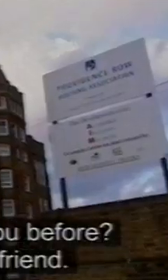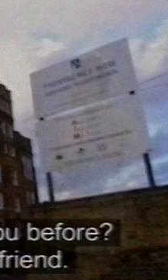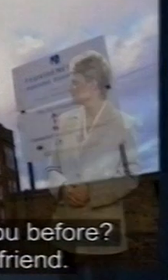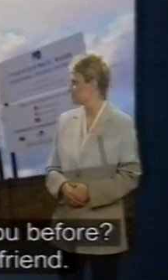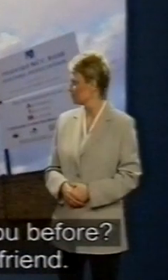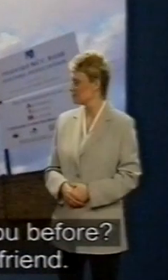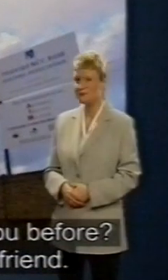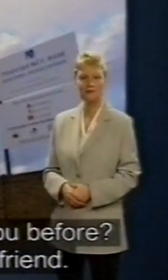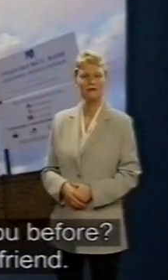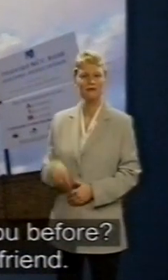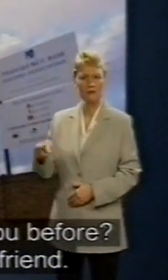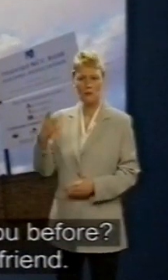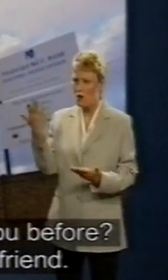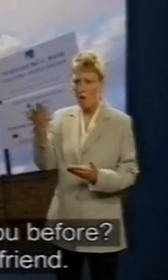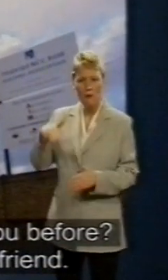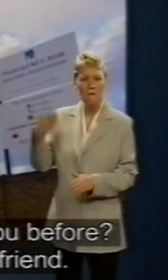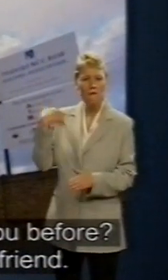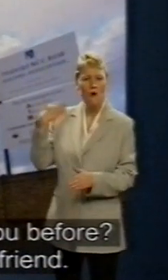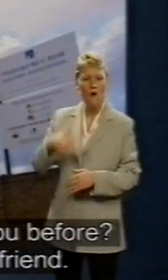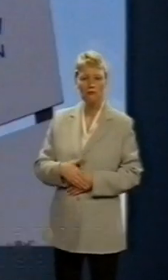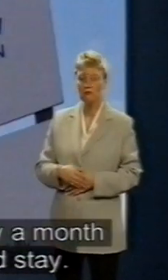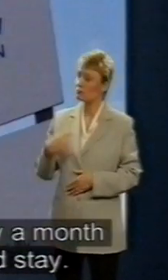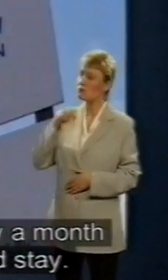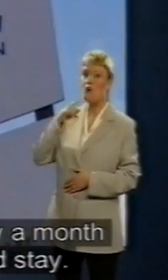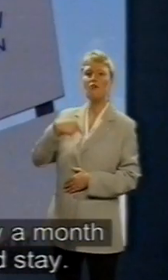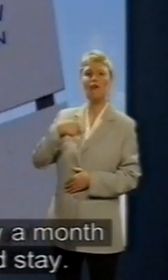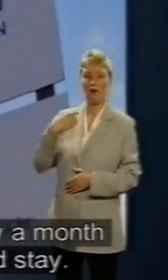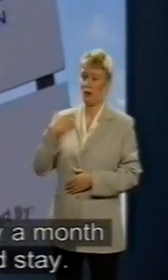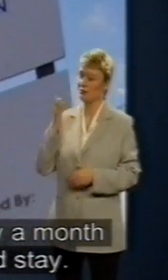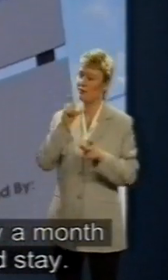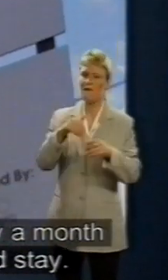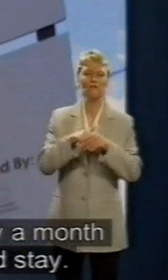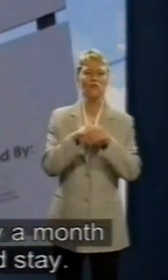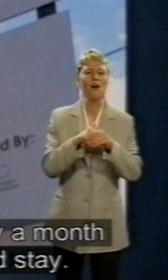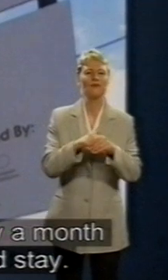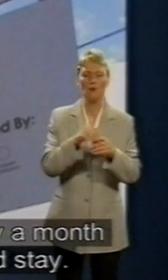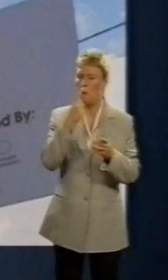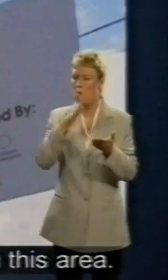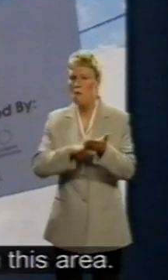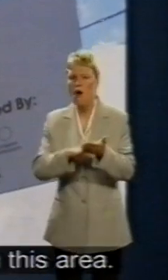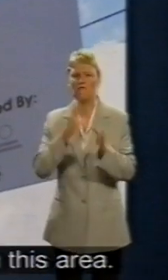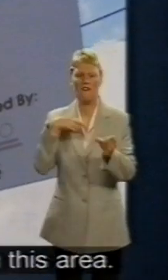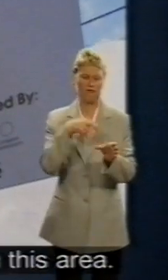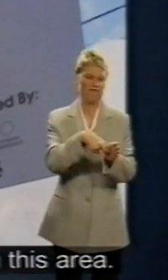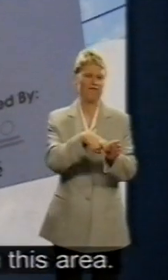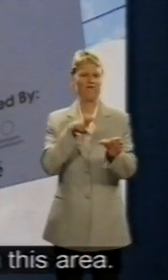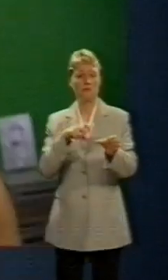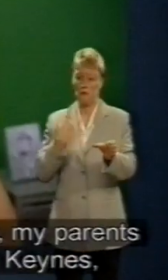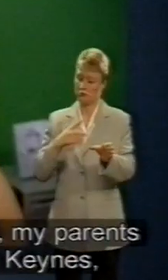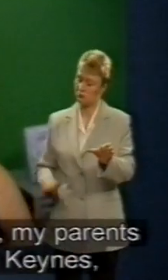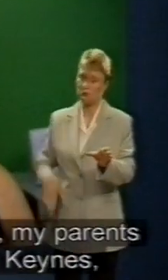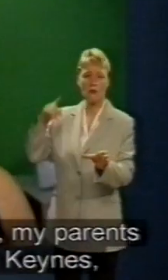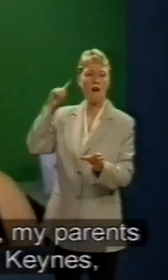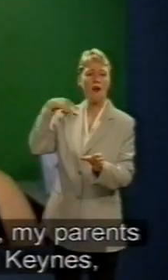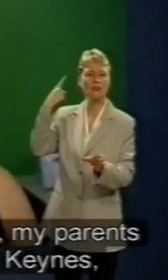And where were you before? I was staying with a friend, but unfortunately a month was all I could stay. I'm originally from this area,